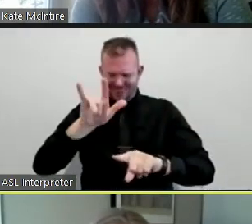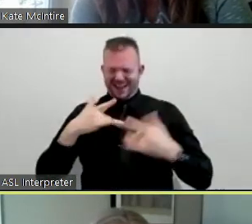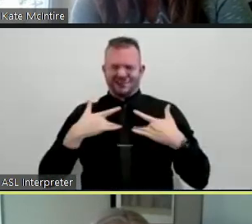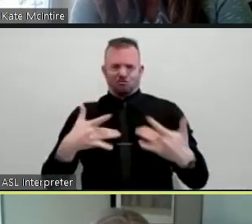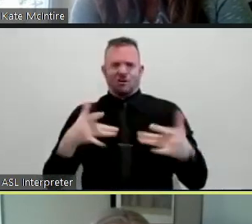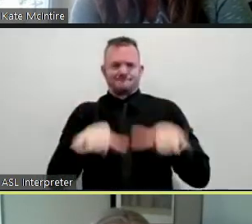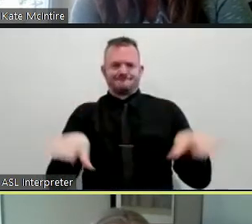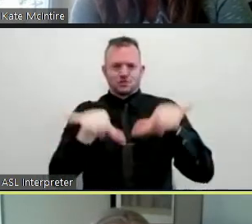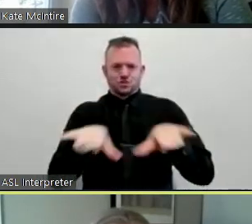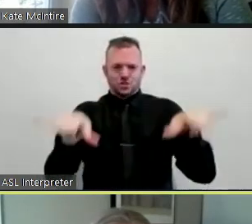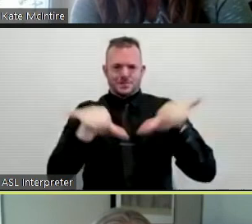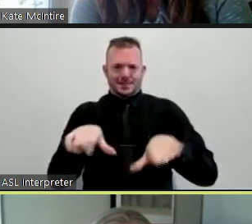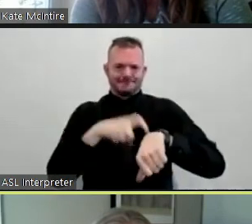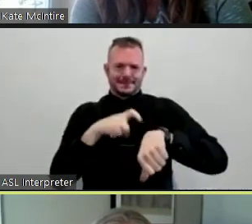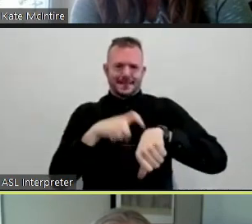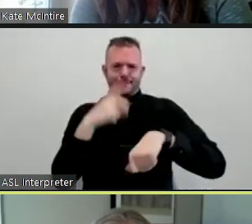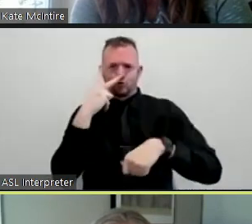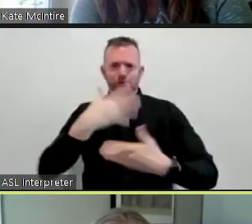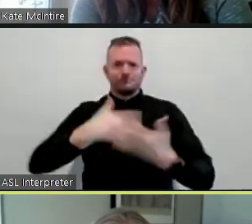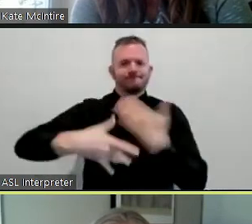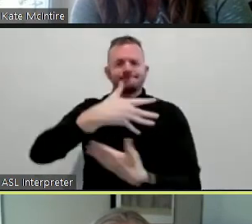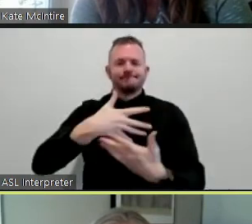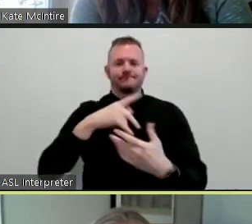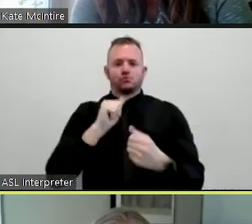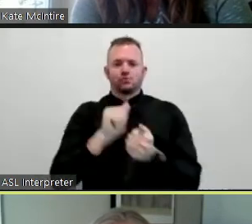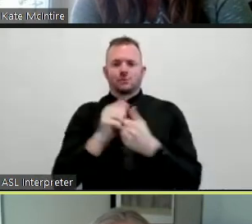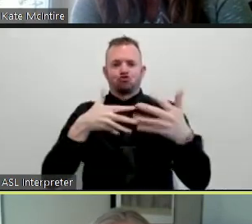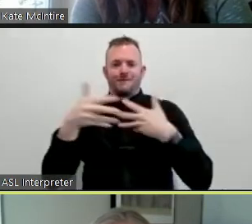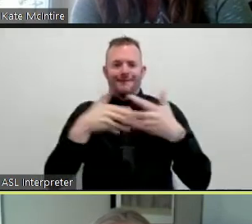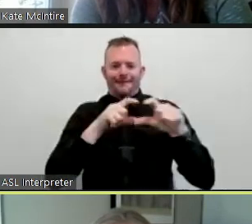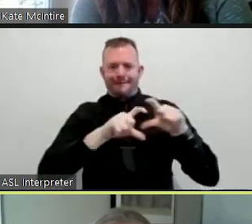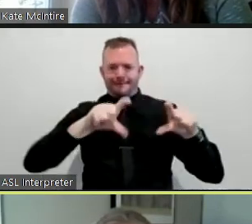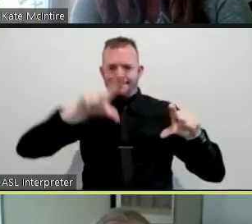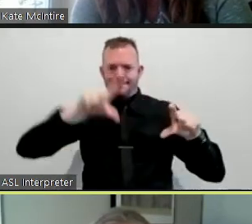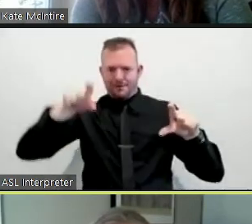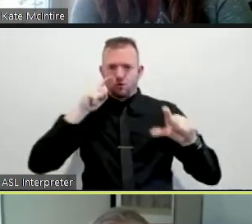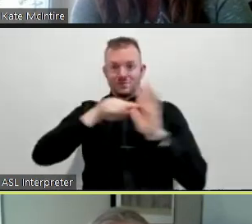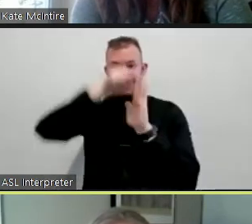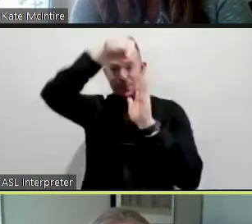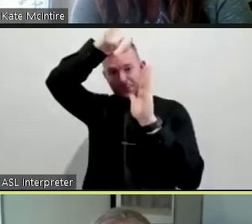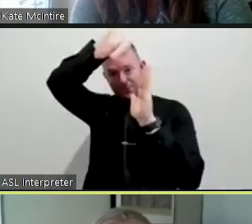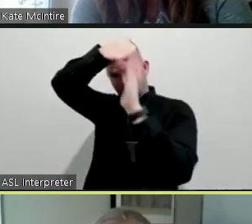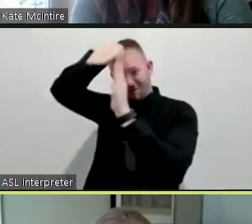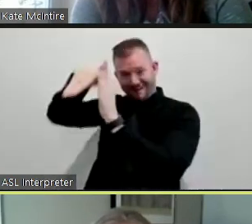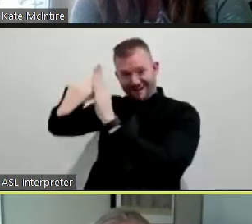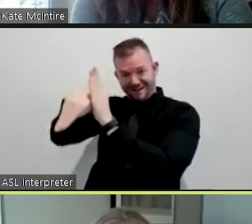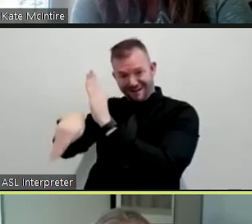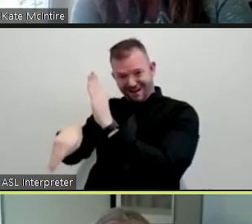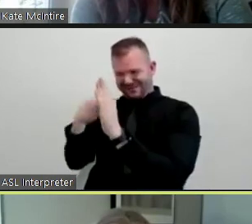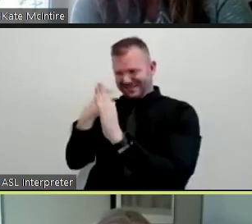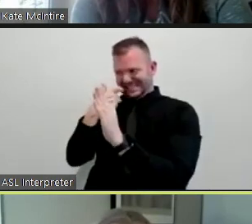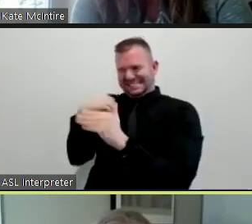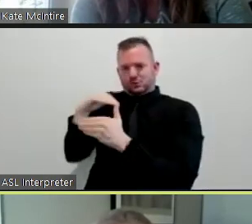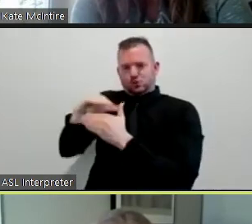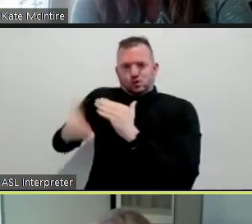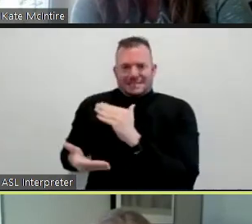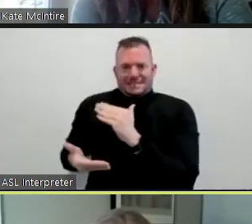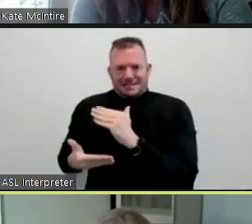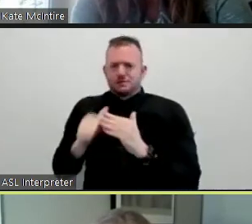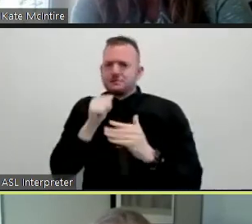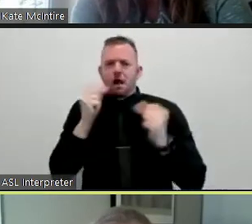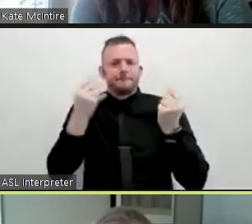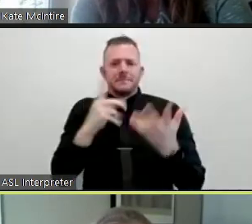of days, you can see that we saw a little bit of a dip. That's really coming off of the weekend where we think there was a little less testing occurring, probably